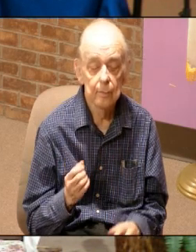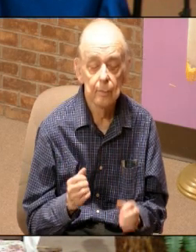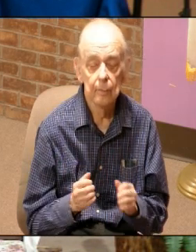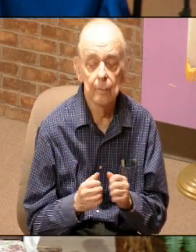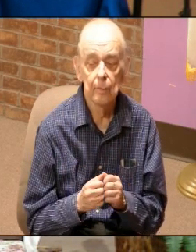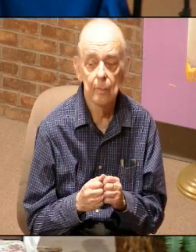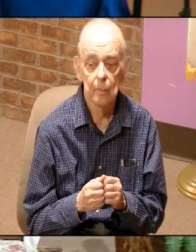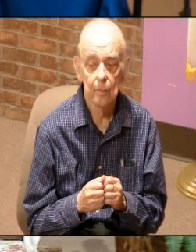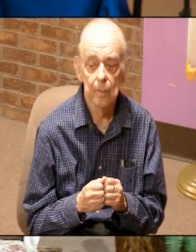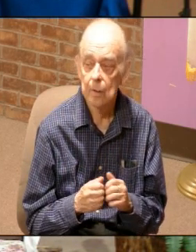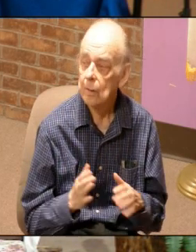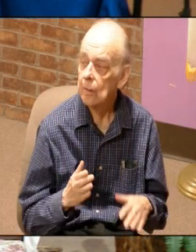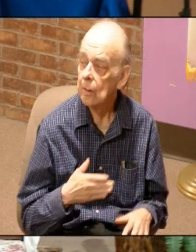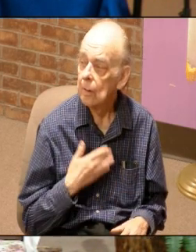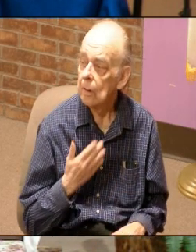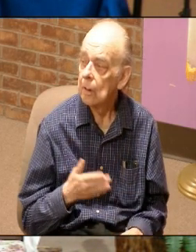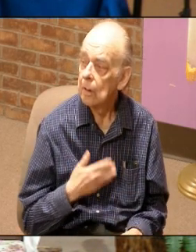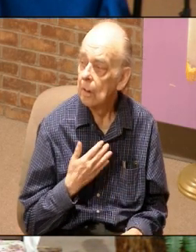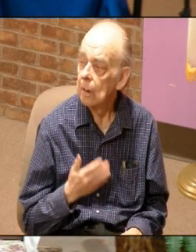joy